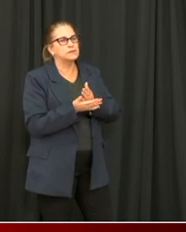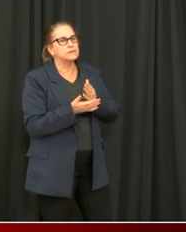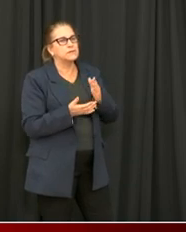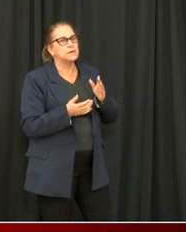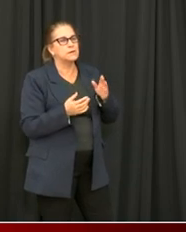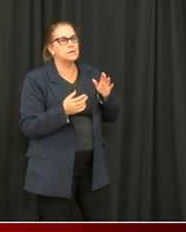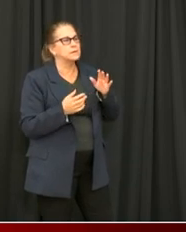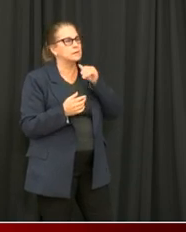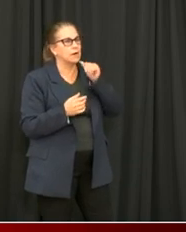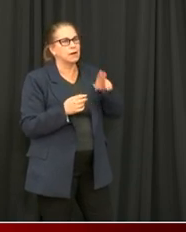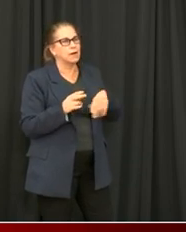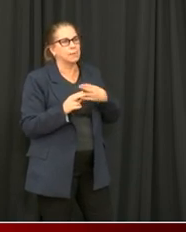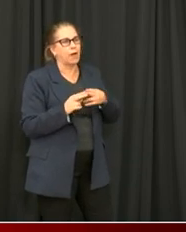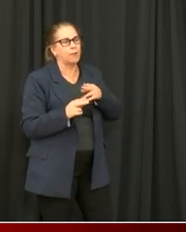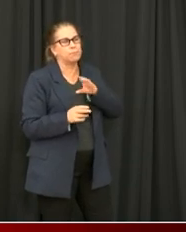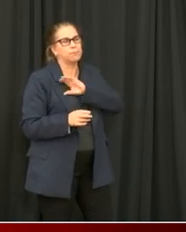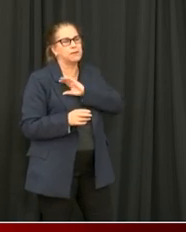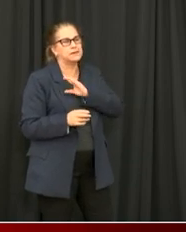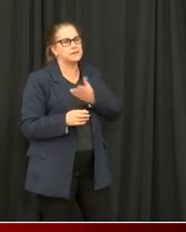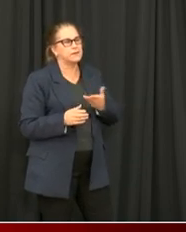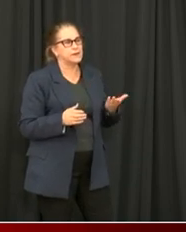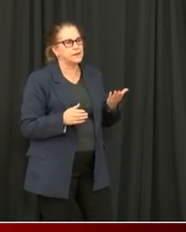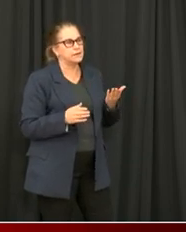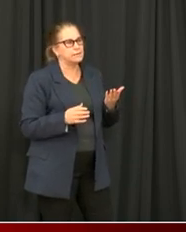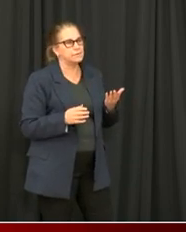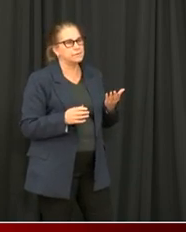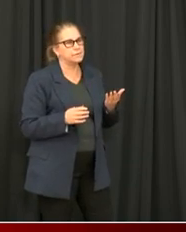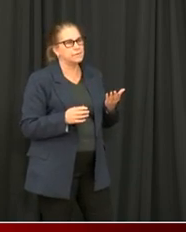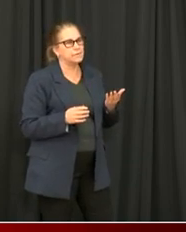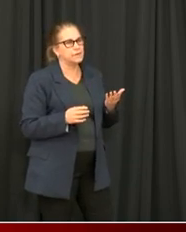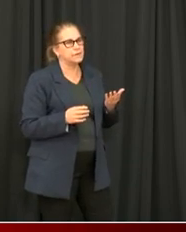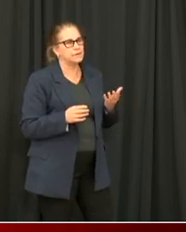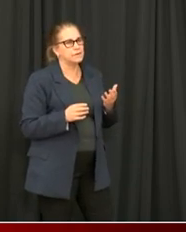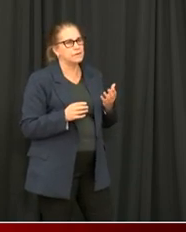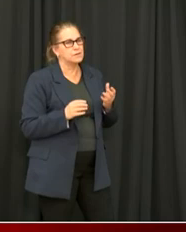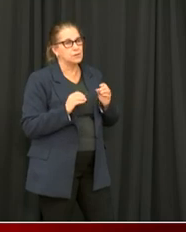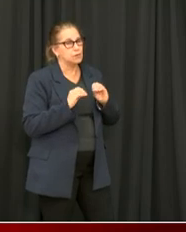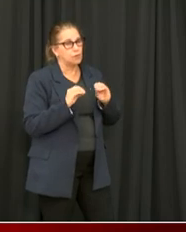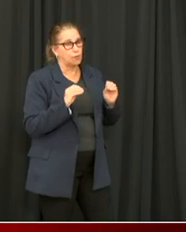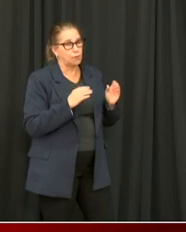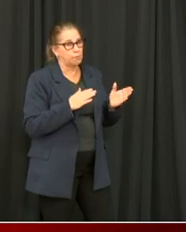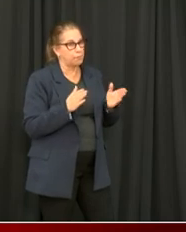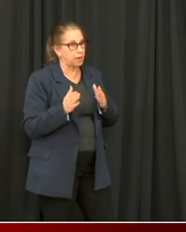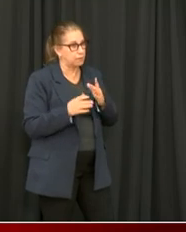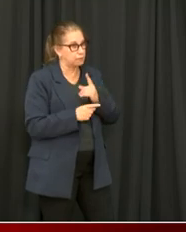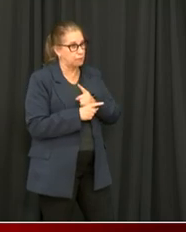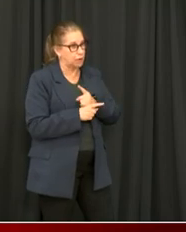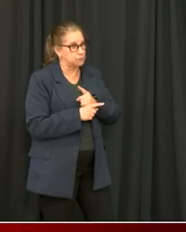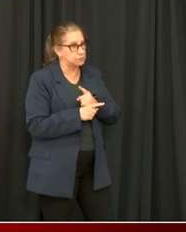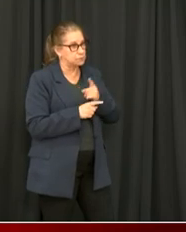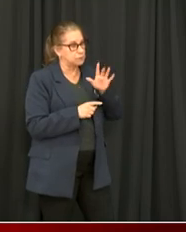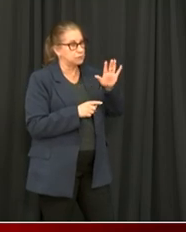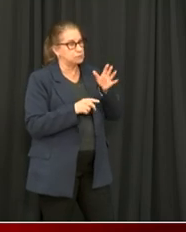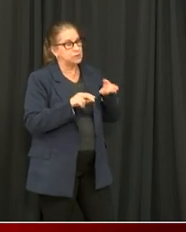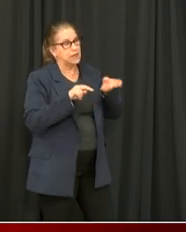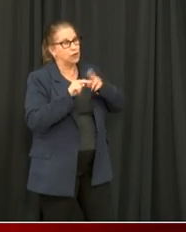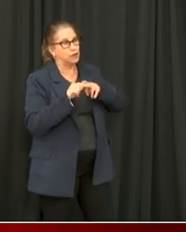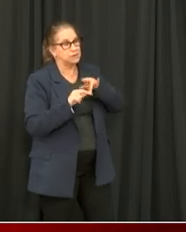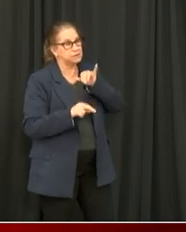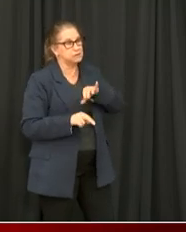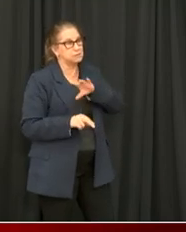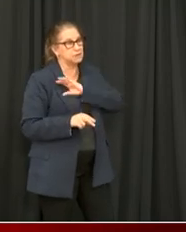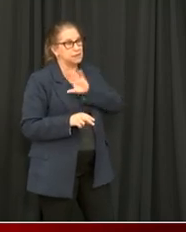to cut crime. There is no plan to increase it on your part or ask for it to be increased. If